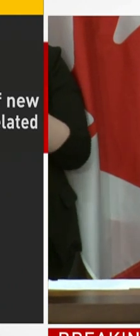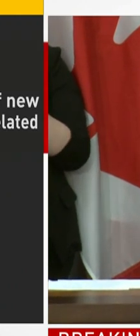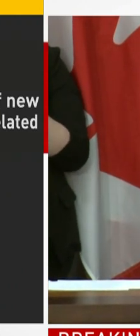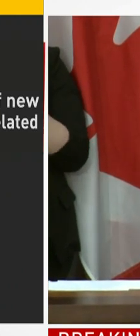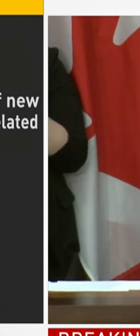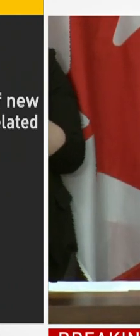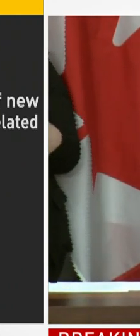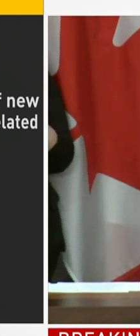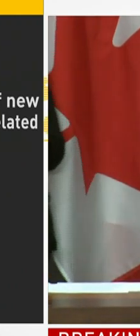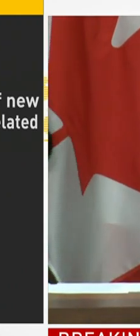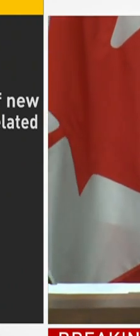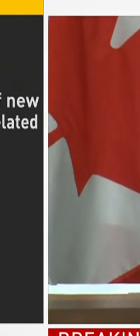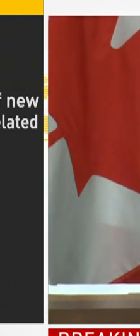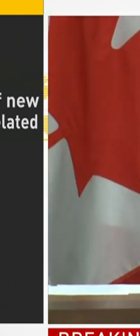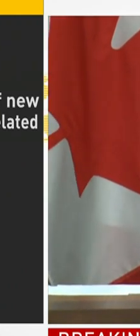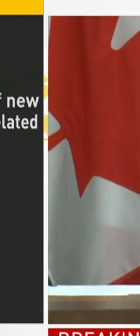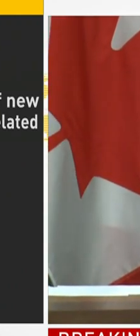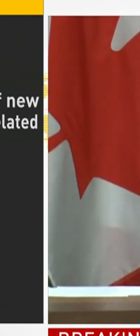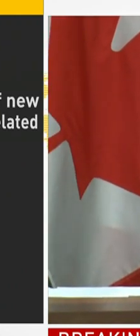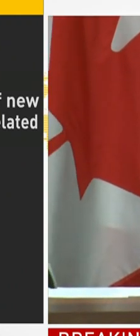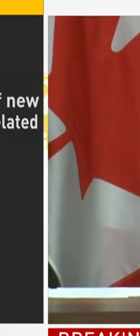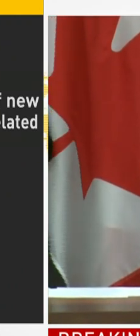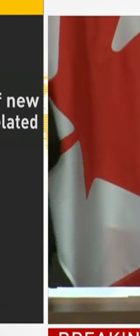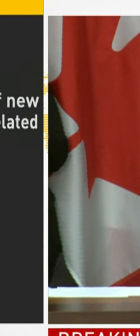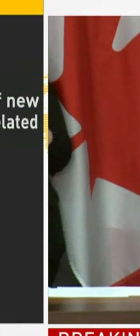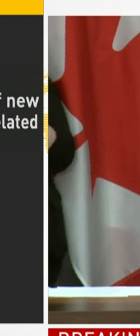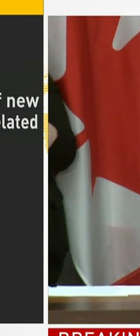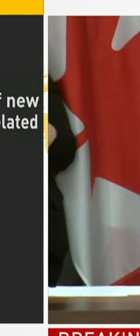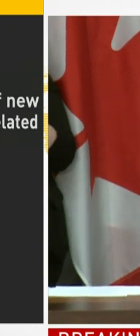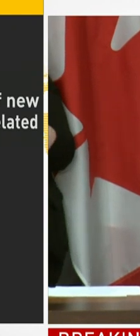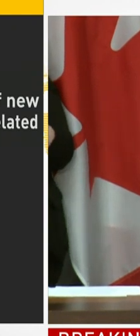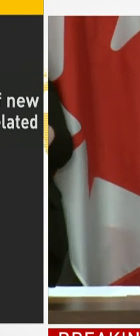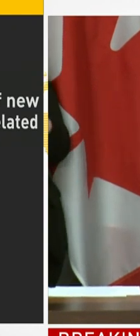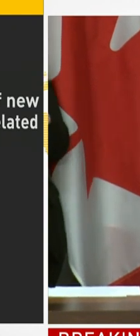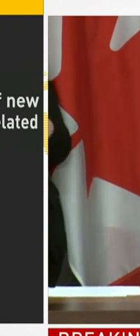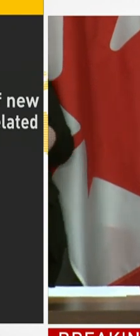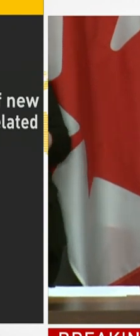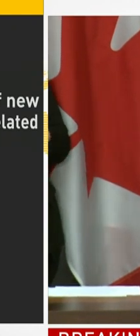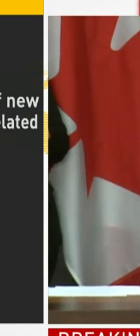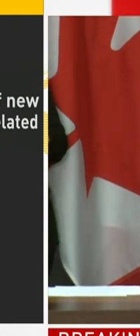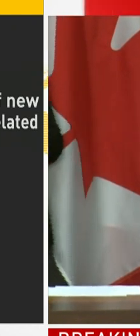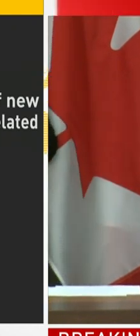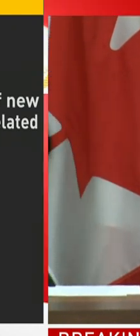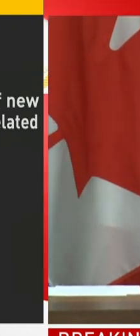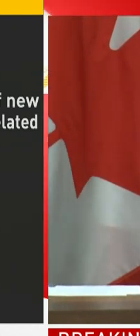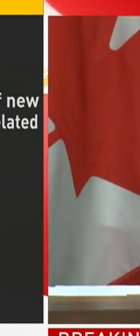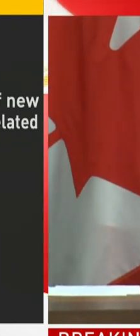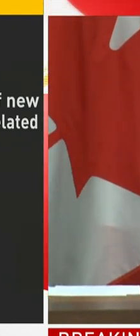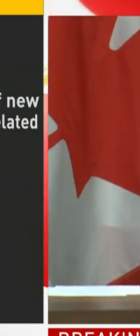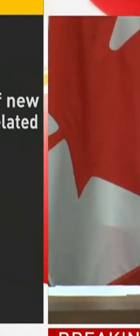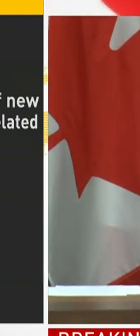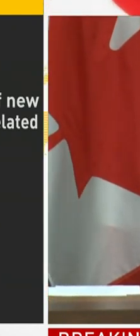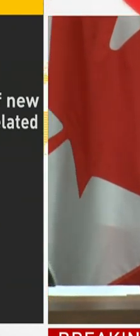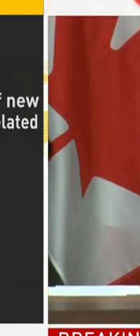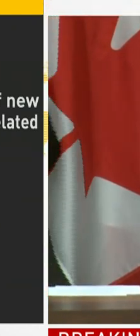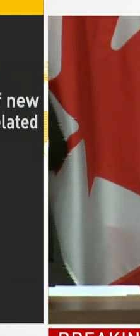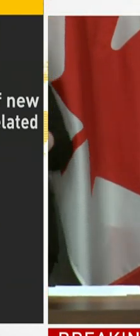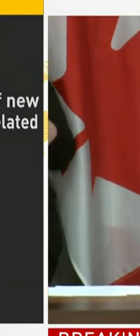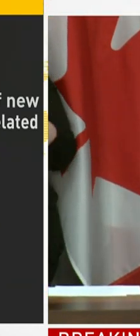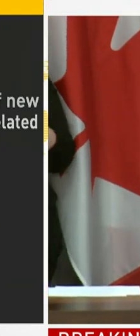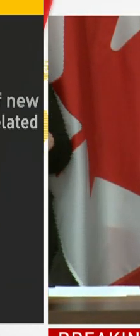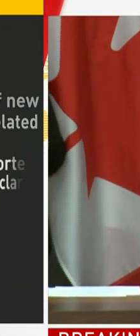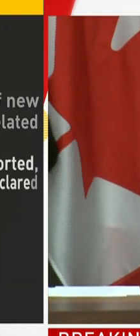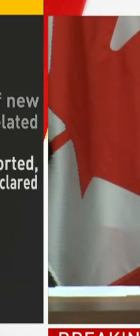eligible. So I was wondering why they don't. Or are you considering easing